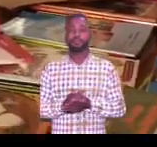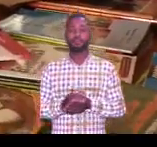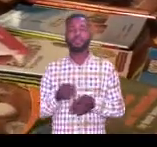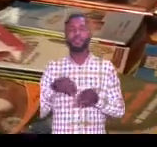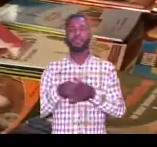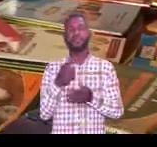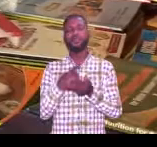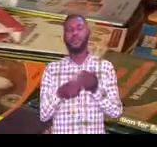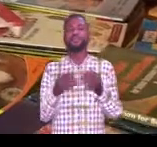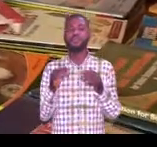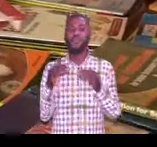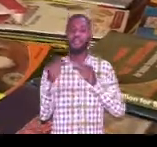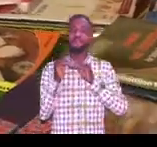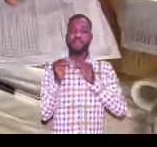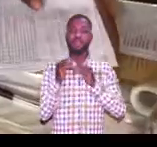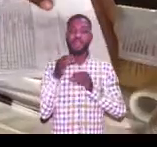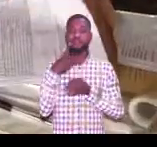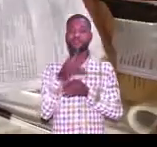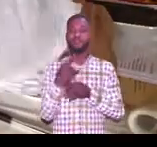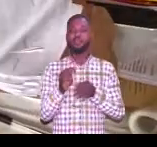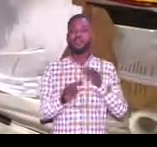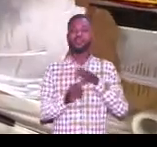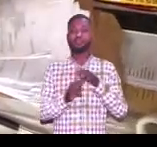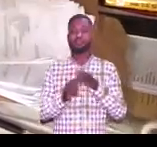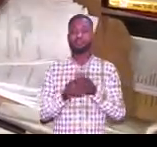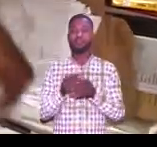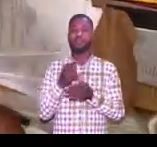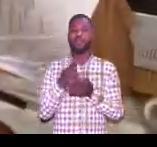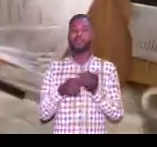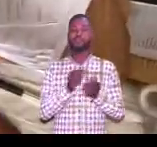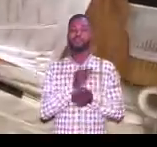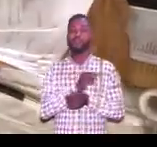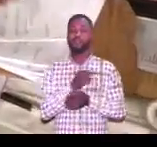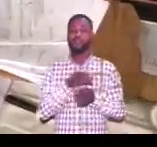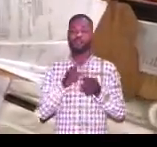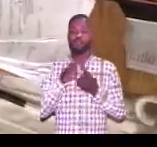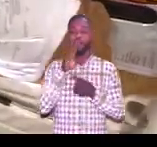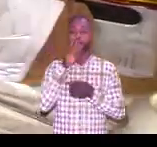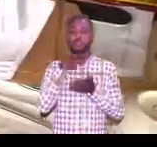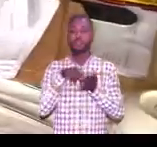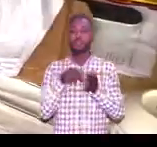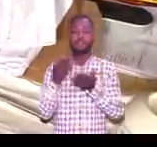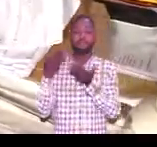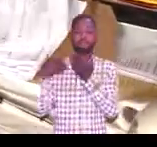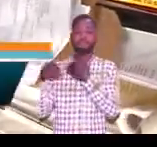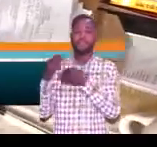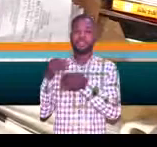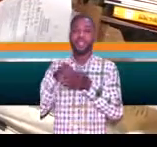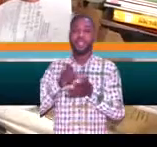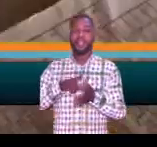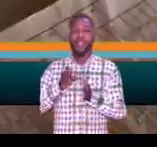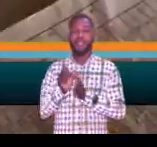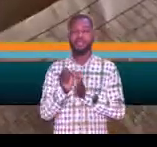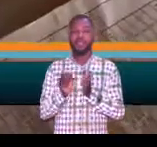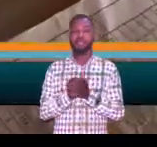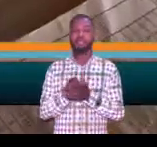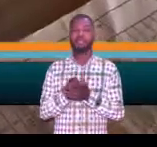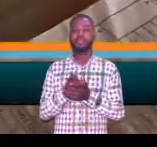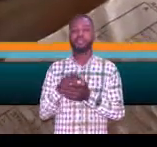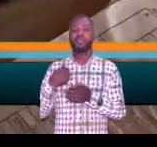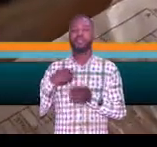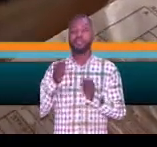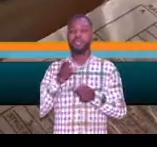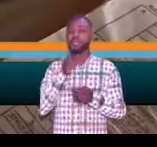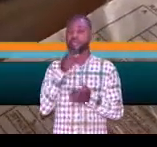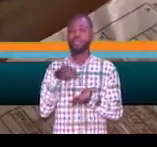Because we want fairness for the authors, we equally want quality books to be read by our students in legal states,